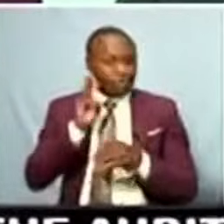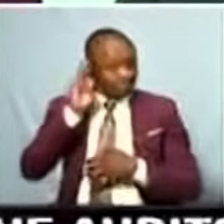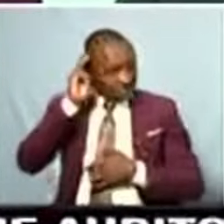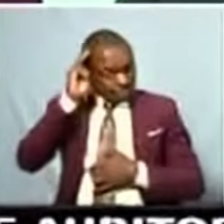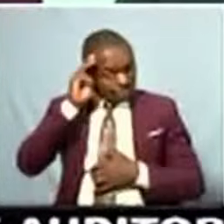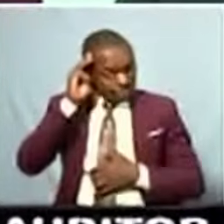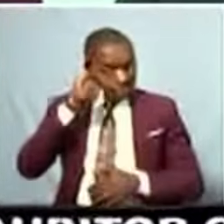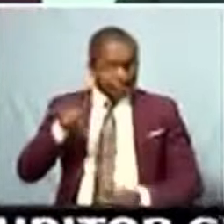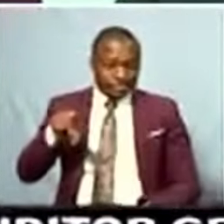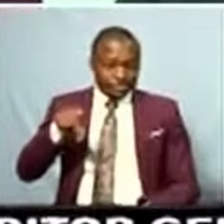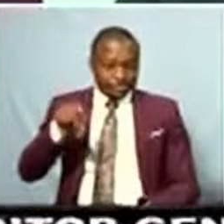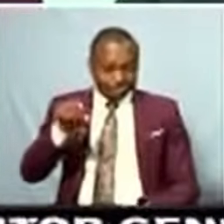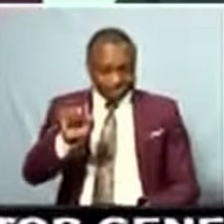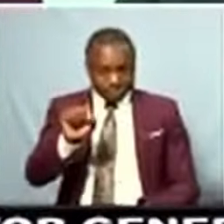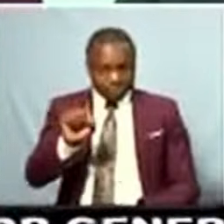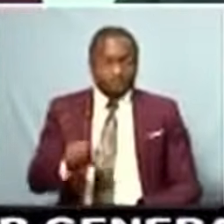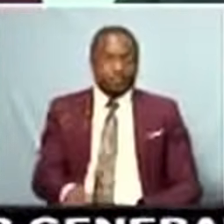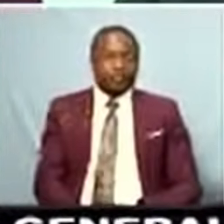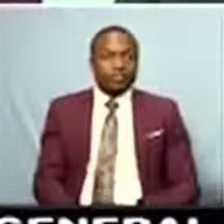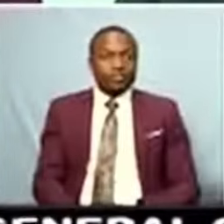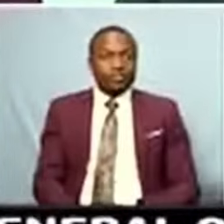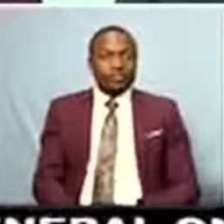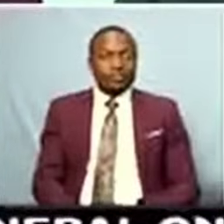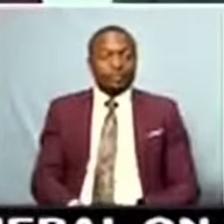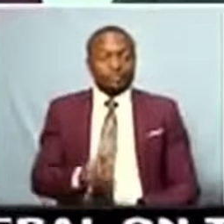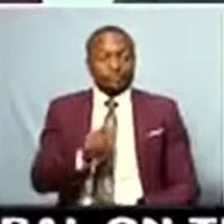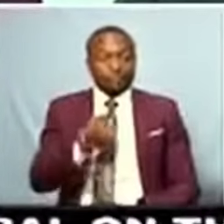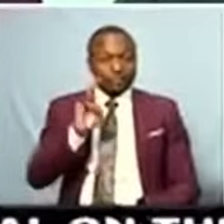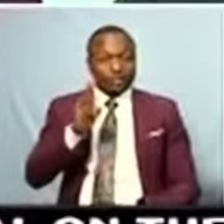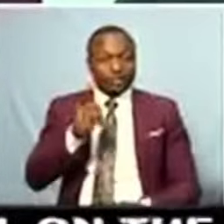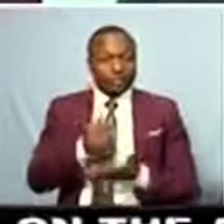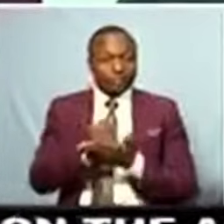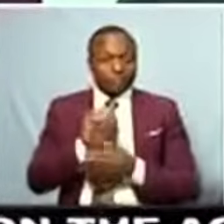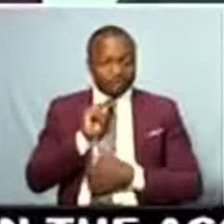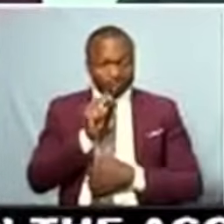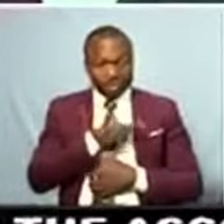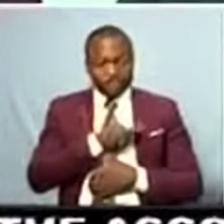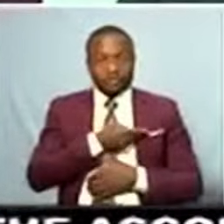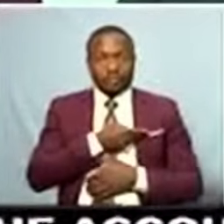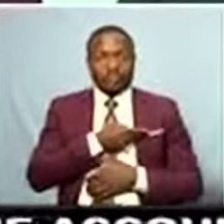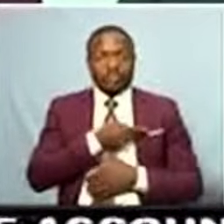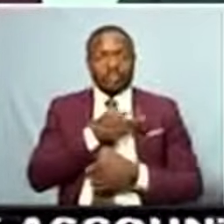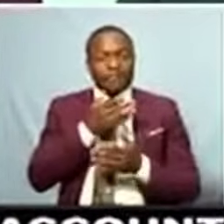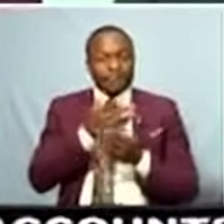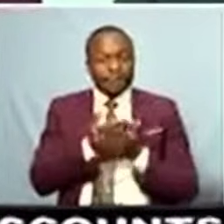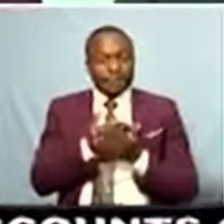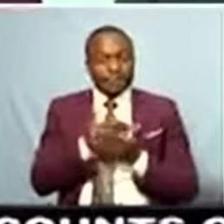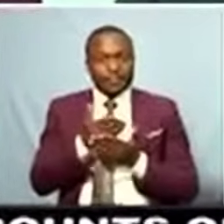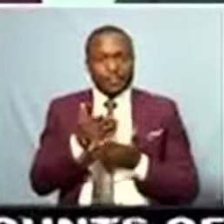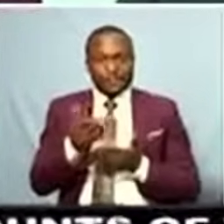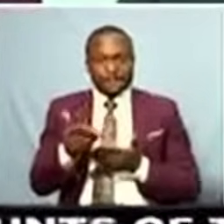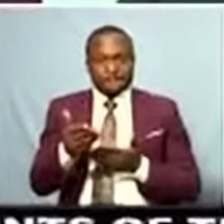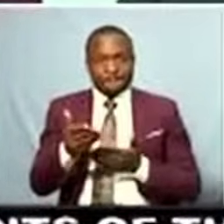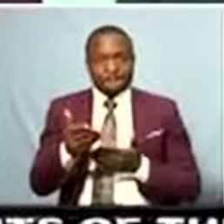The PS assured us that they are going to help us procure this detector.